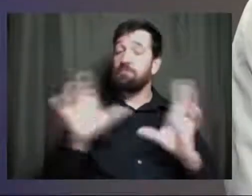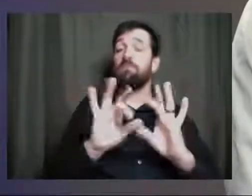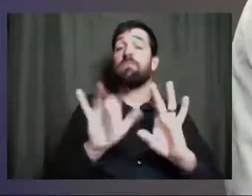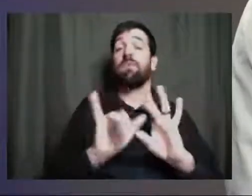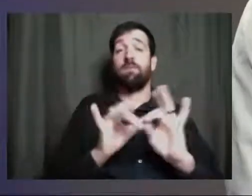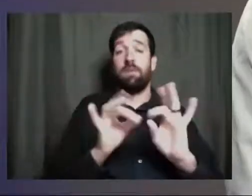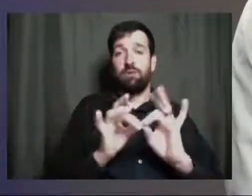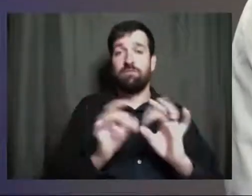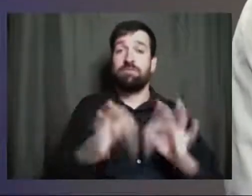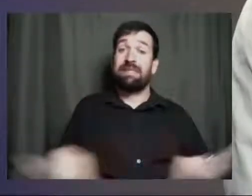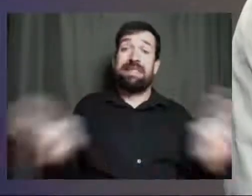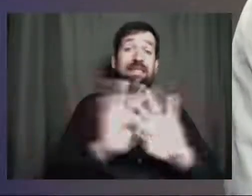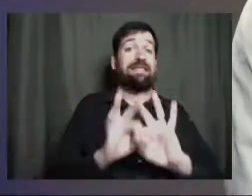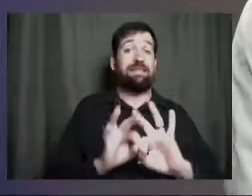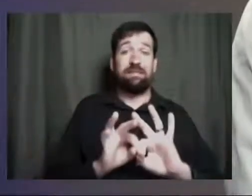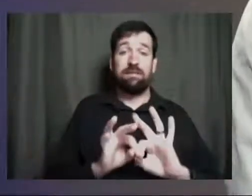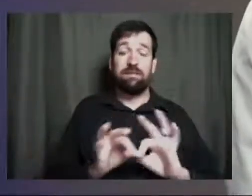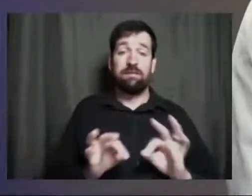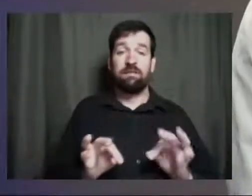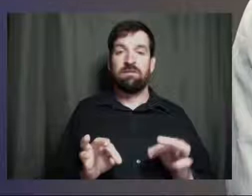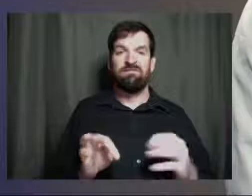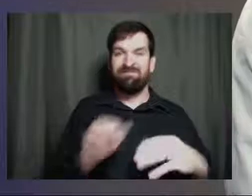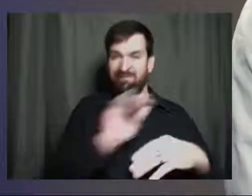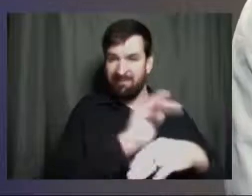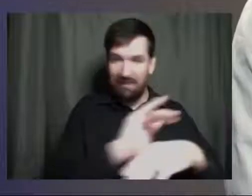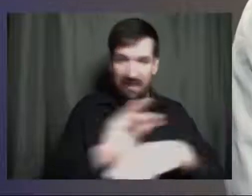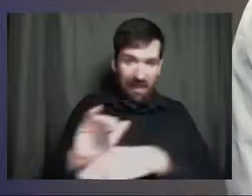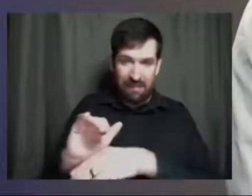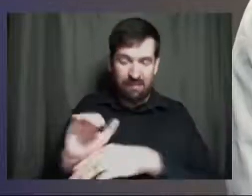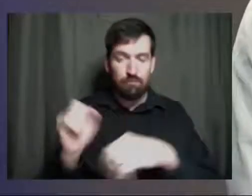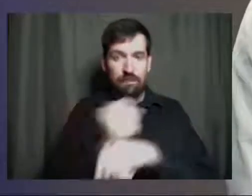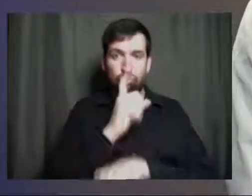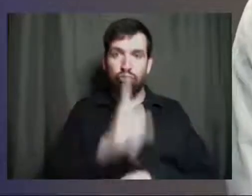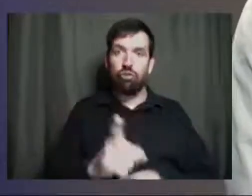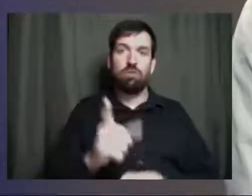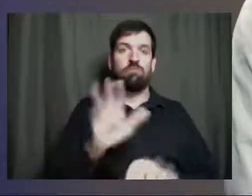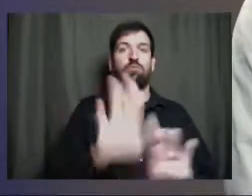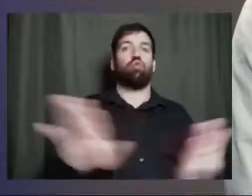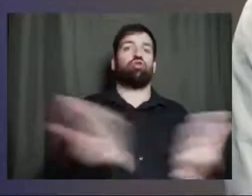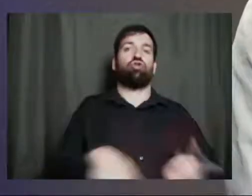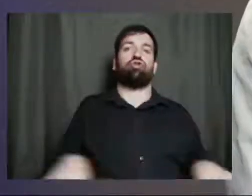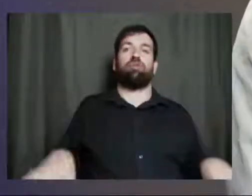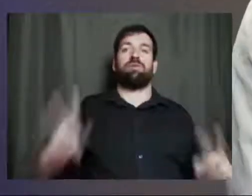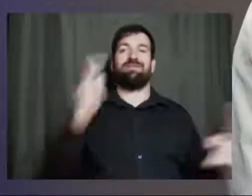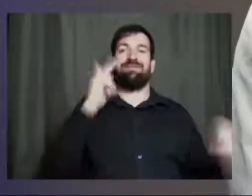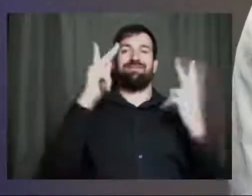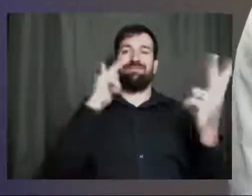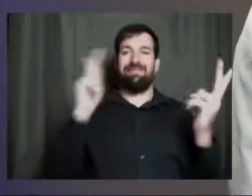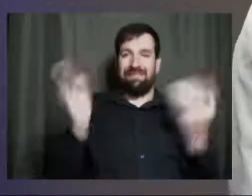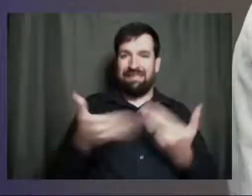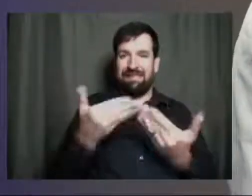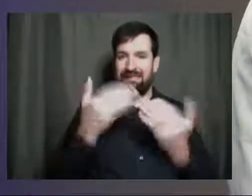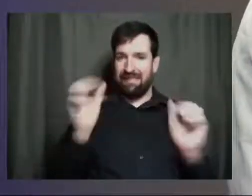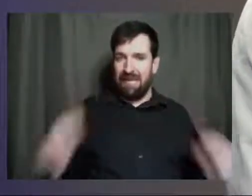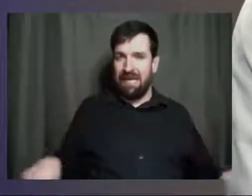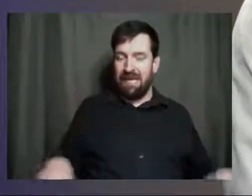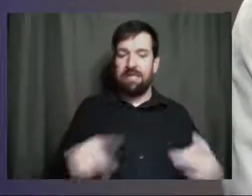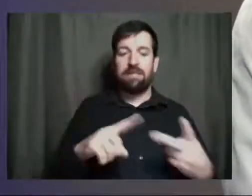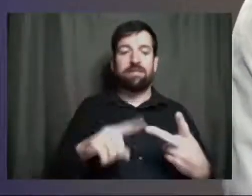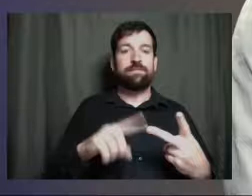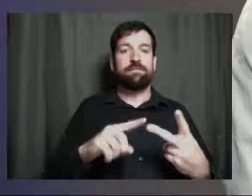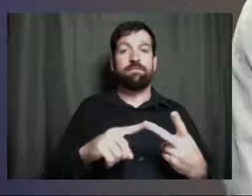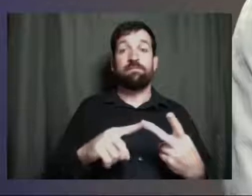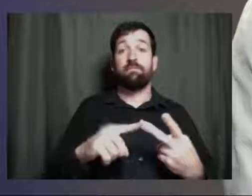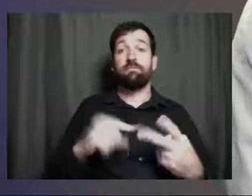are obviously it's taking place at night, so make sure that your children are visible. Make sure that with the glow sticks